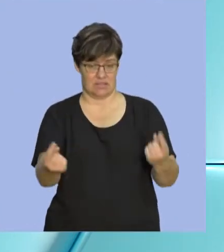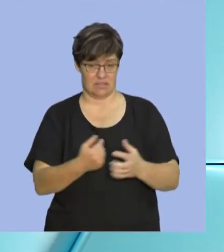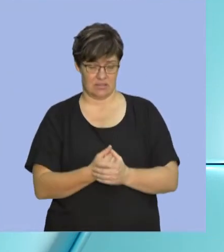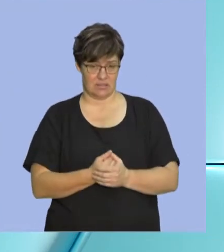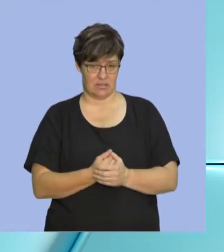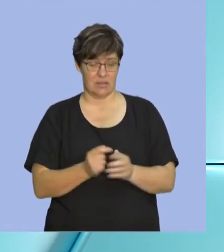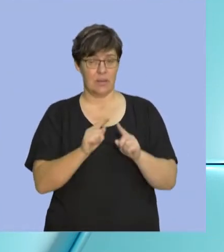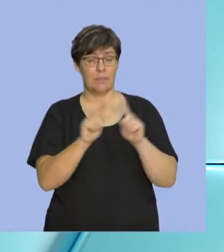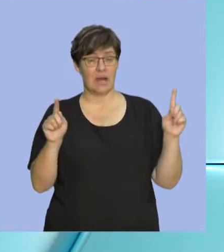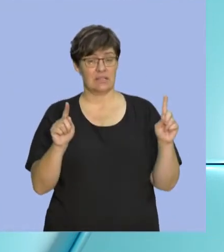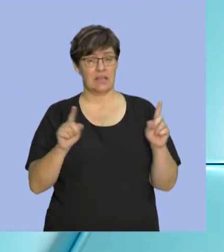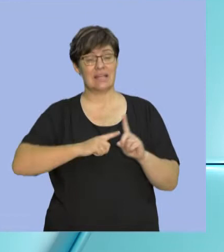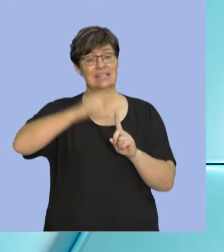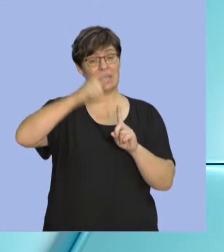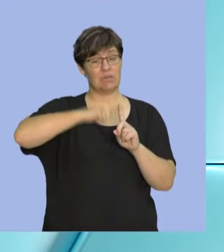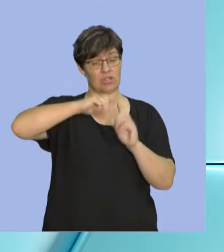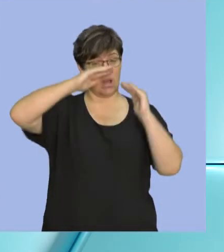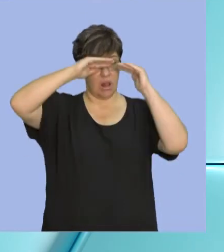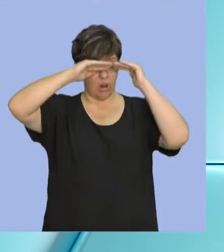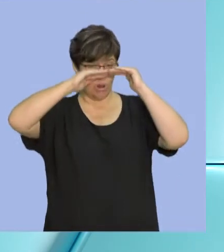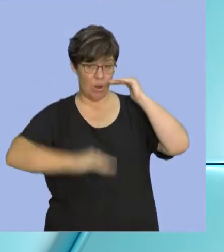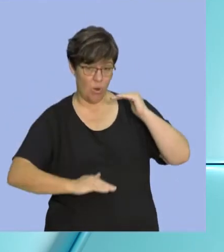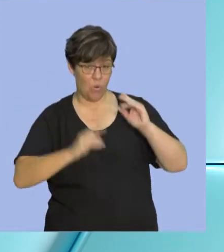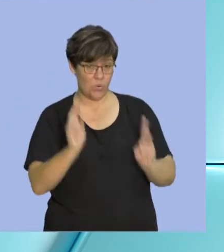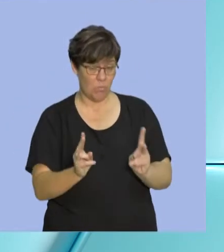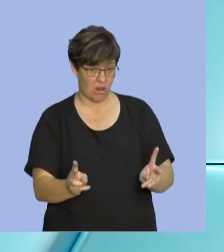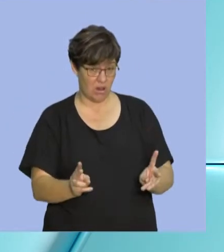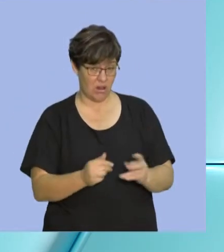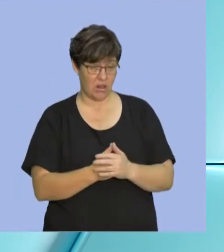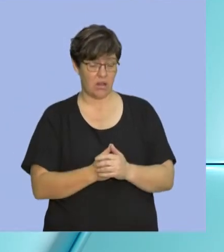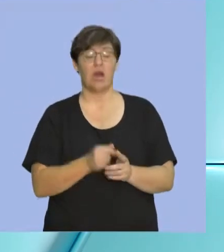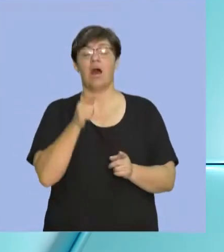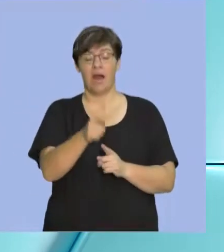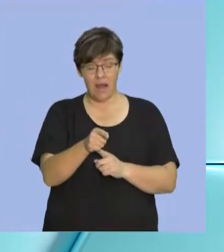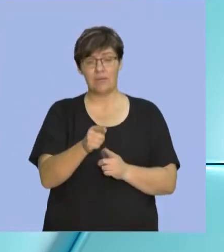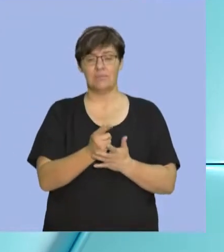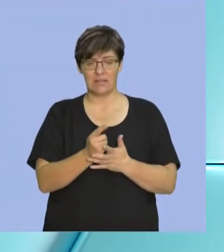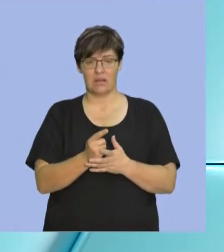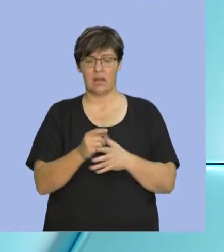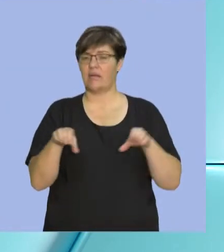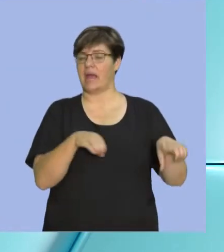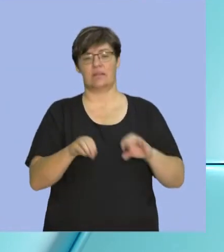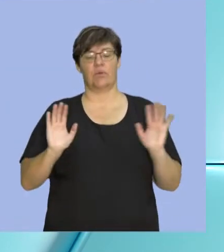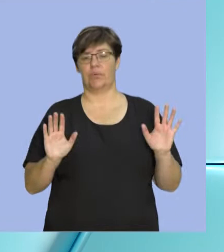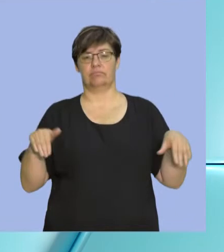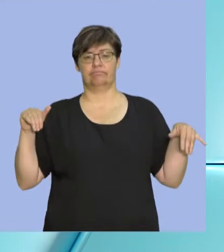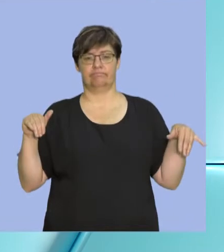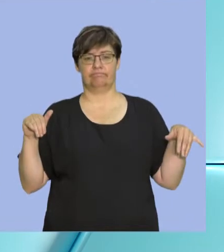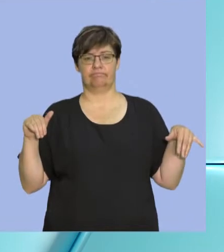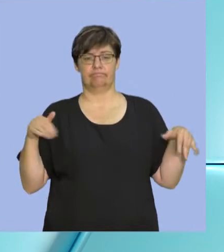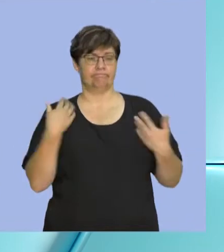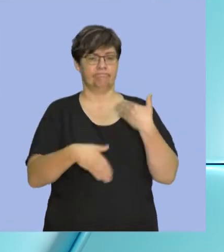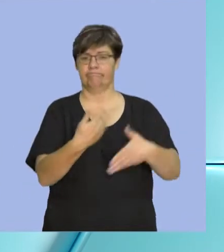the temperatures also decrease below the normal, it means that these enzymes become inactive, not able to carry out their